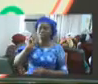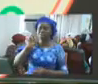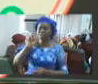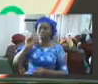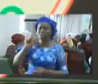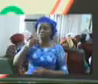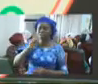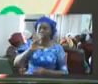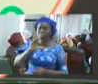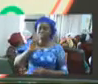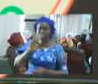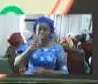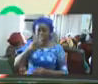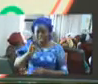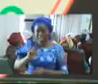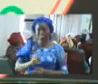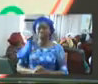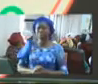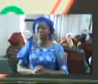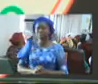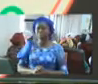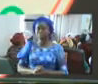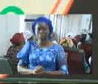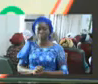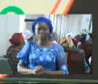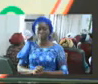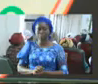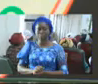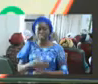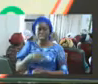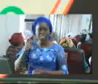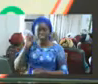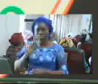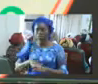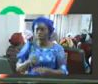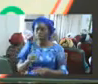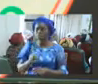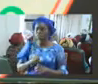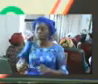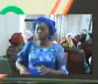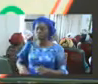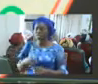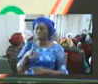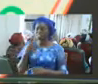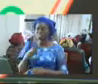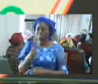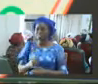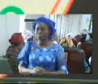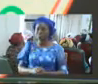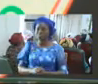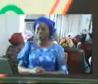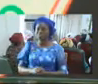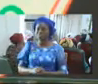last, and called on the Lord, and said, thou hast given this great deliverance into the hand of thy